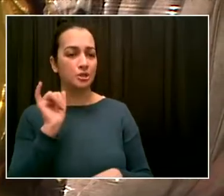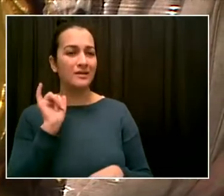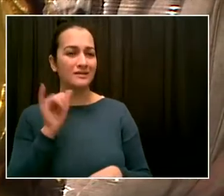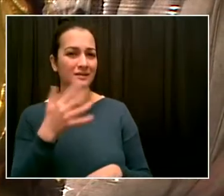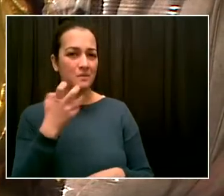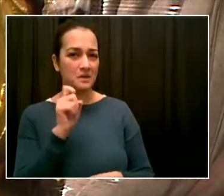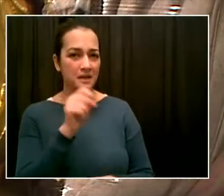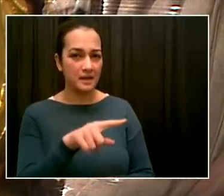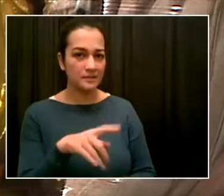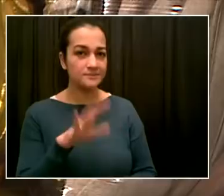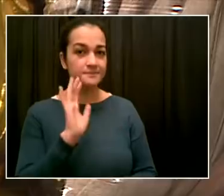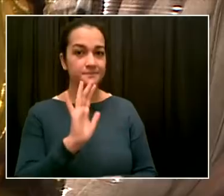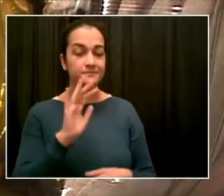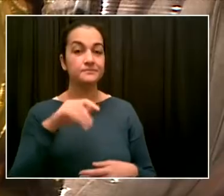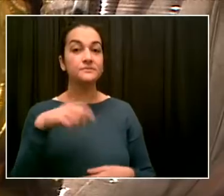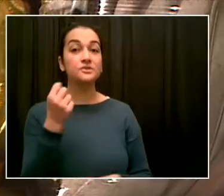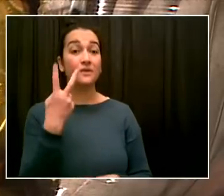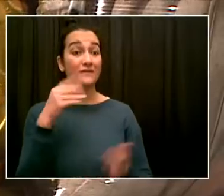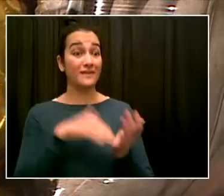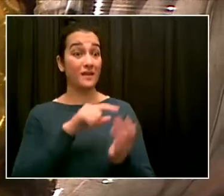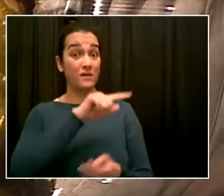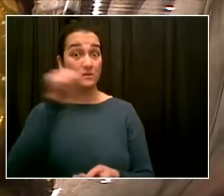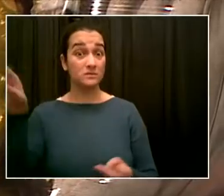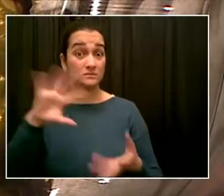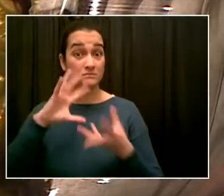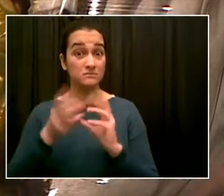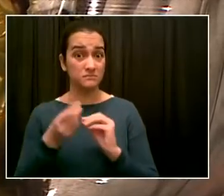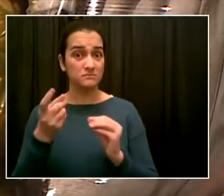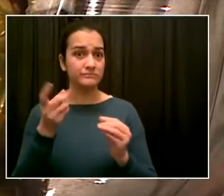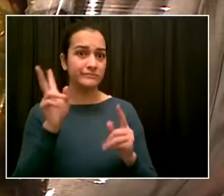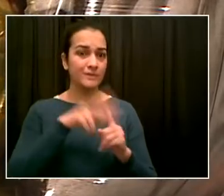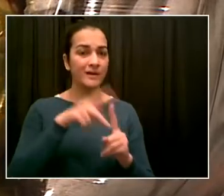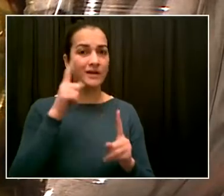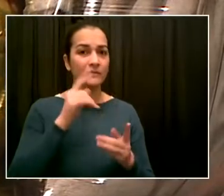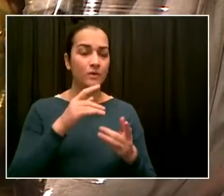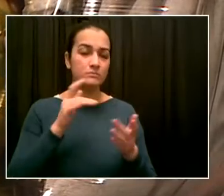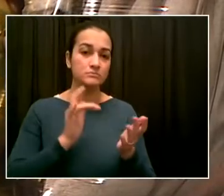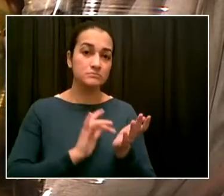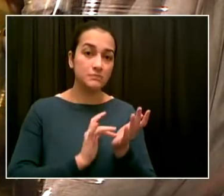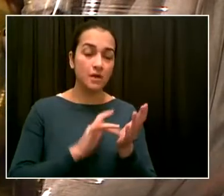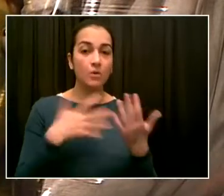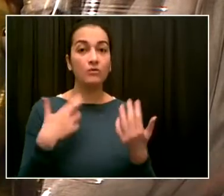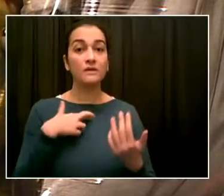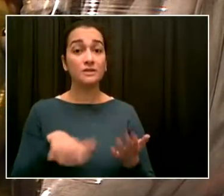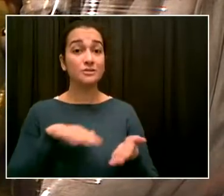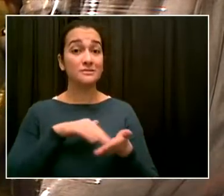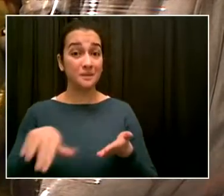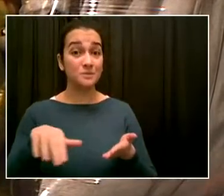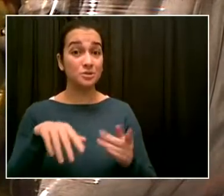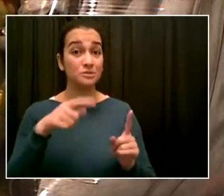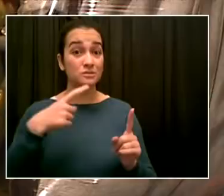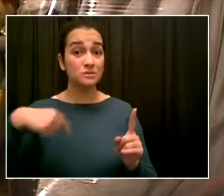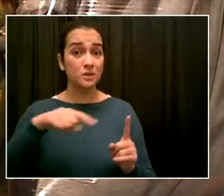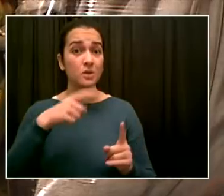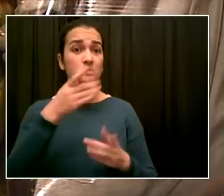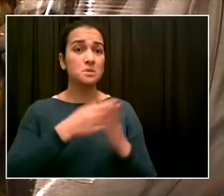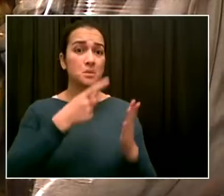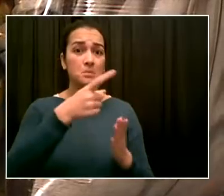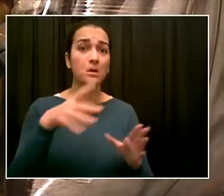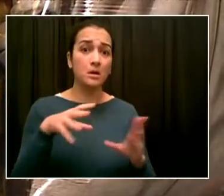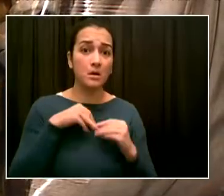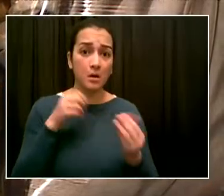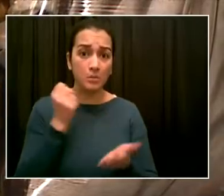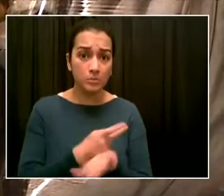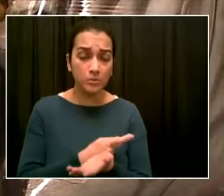have had a decision made? How many have been granted, and how many have been initially denied? I don't